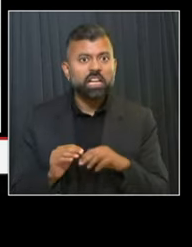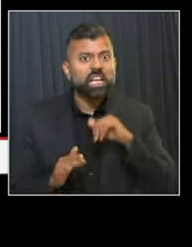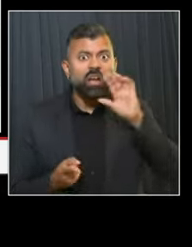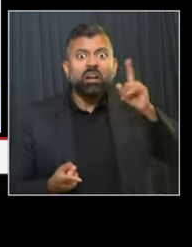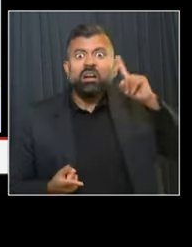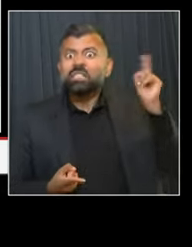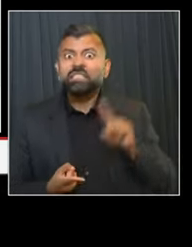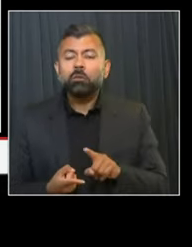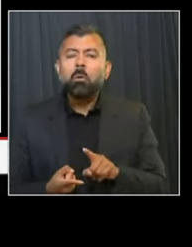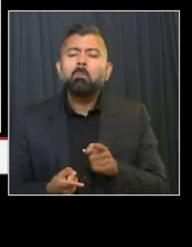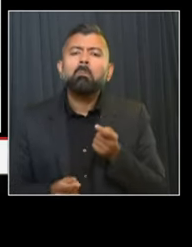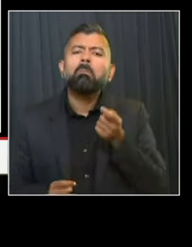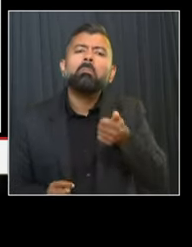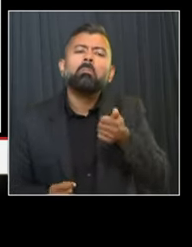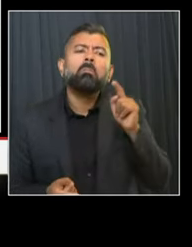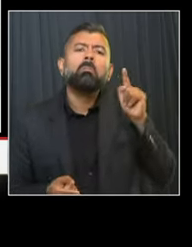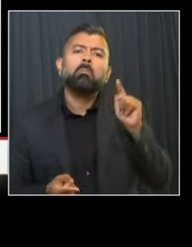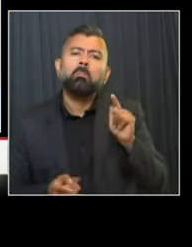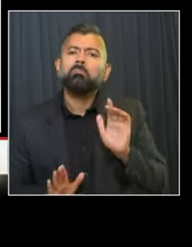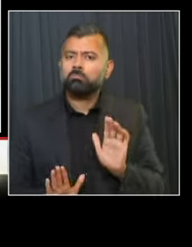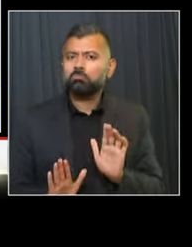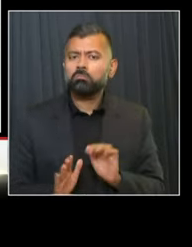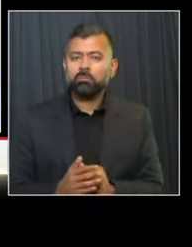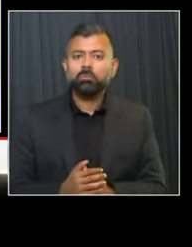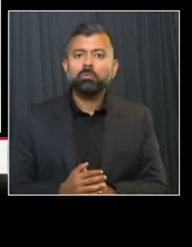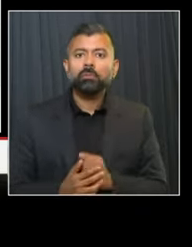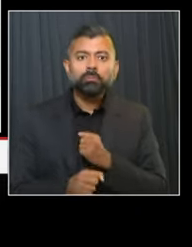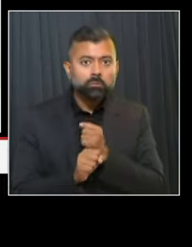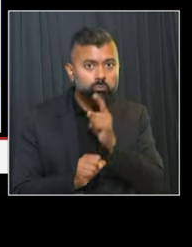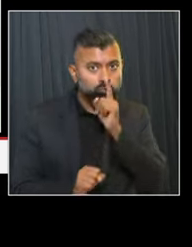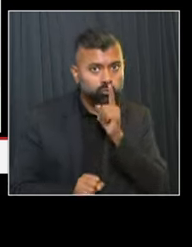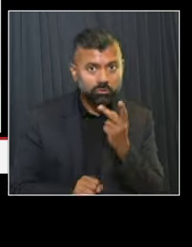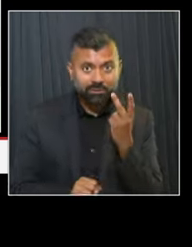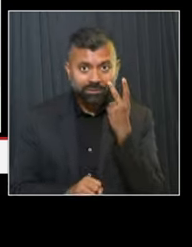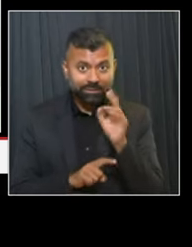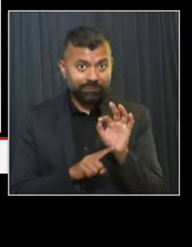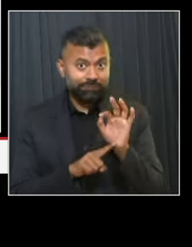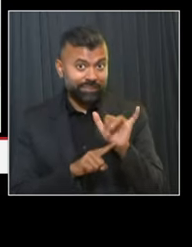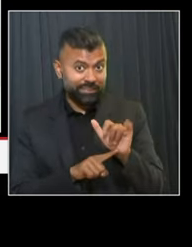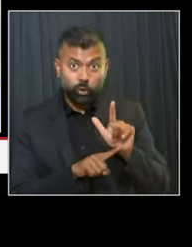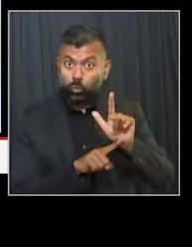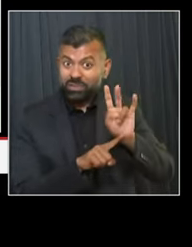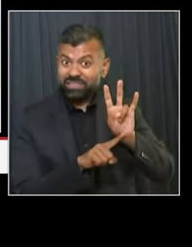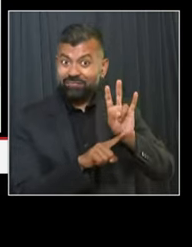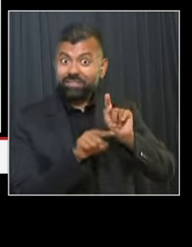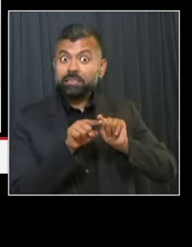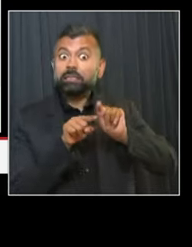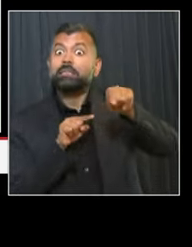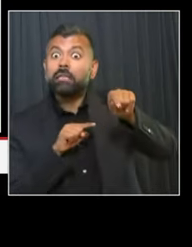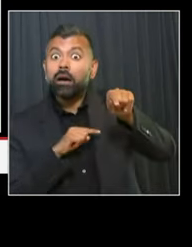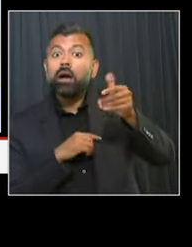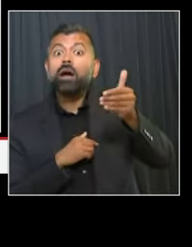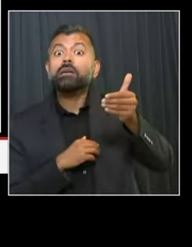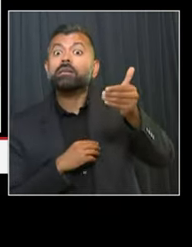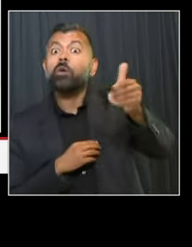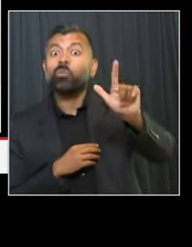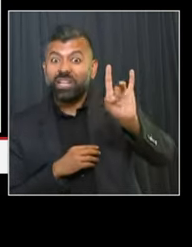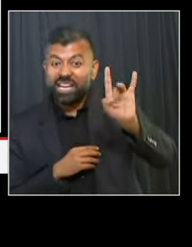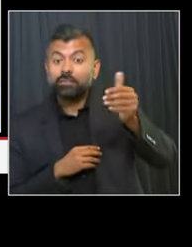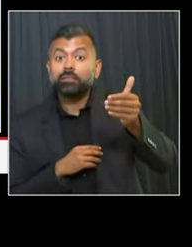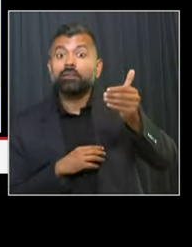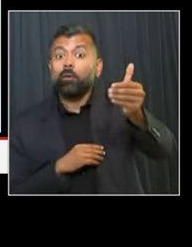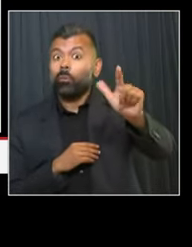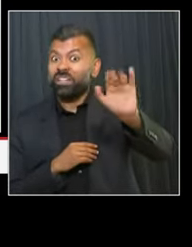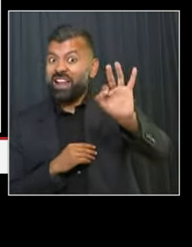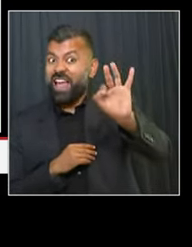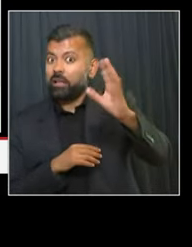sure you should ask all folks to look at the out years, there are reductions as you go through the financial plan in the ONES is contracted VI